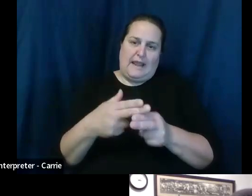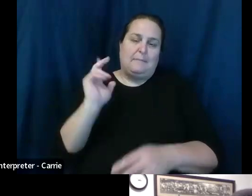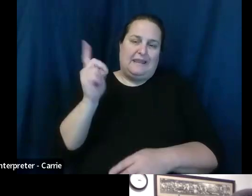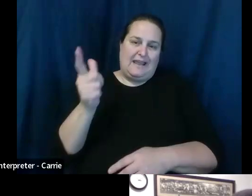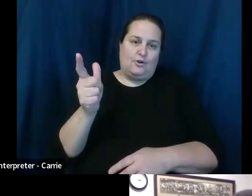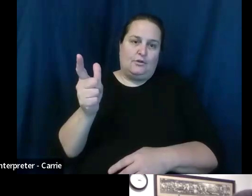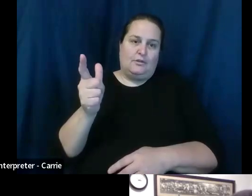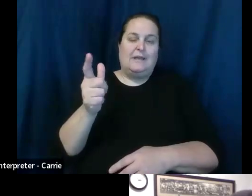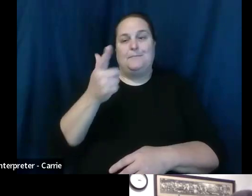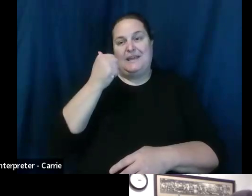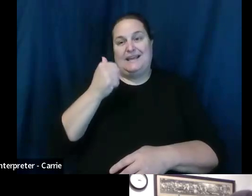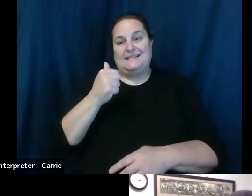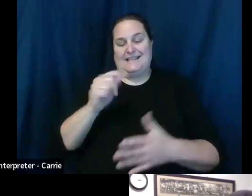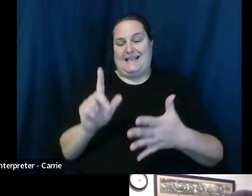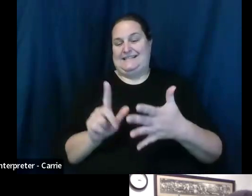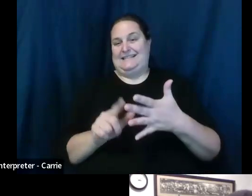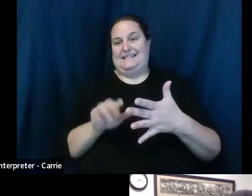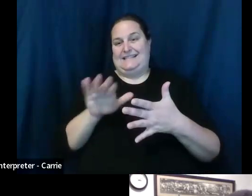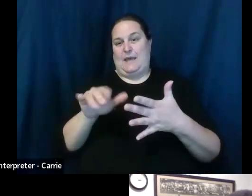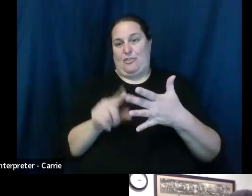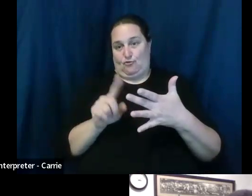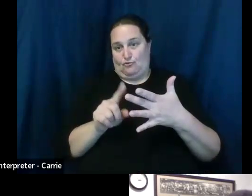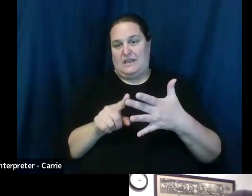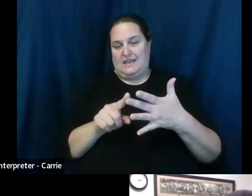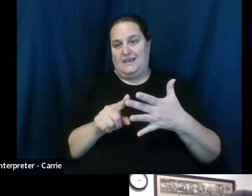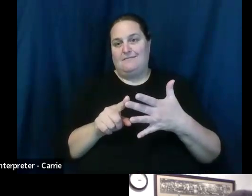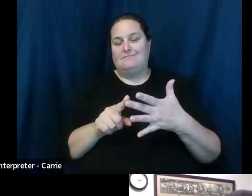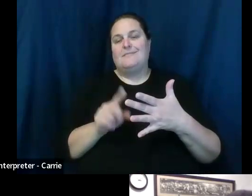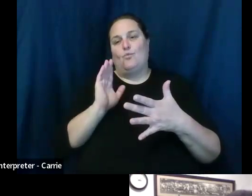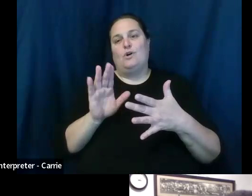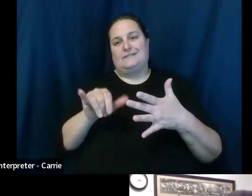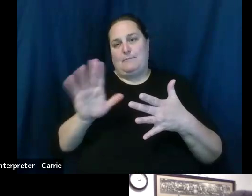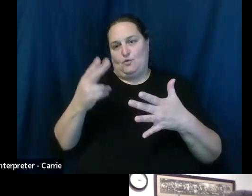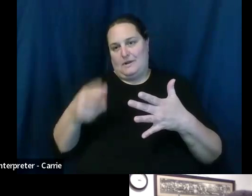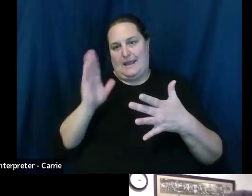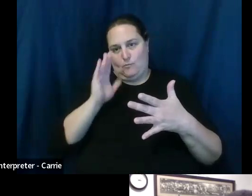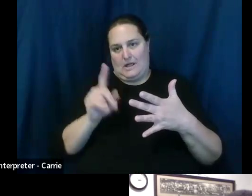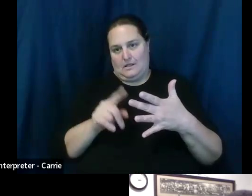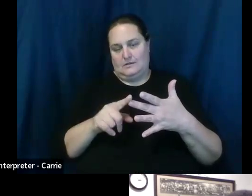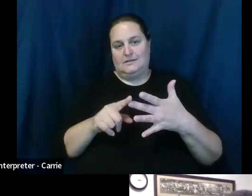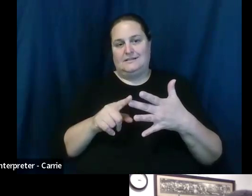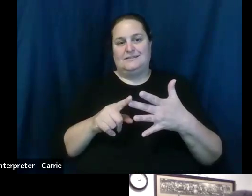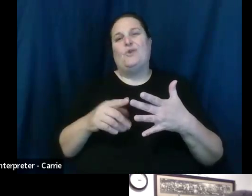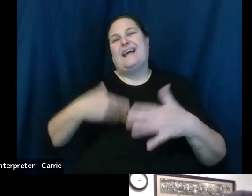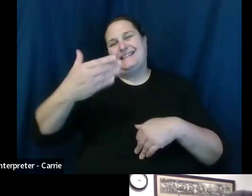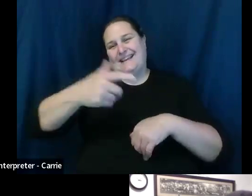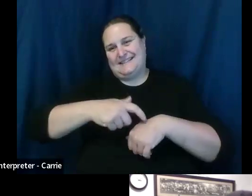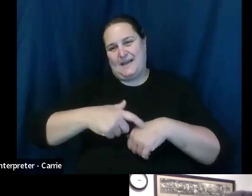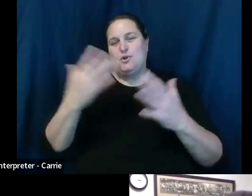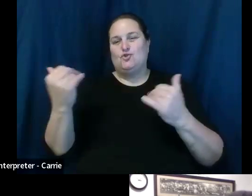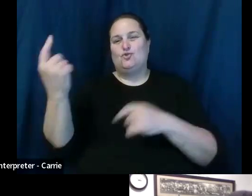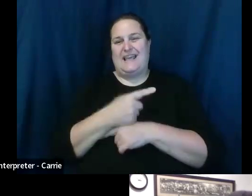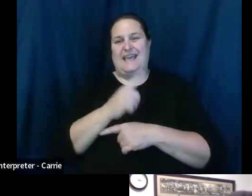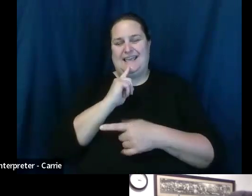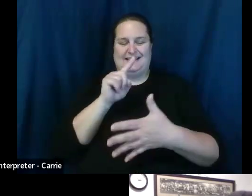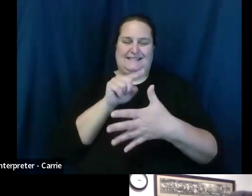from is actually in step 3. So after next week's, it will have your name on the front page. Today, it just says personal emergency plan for